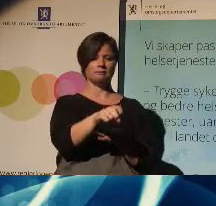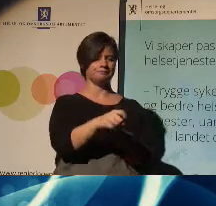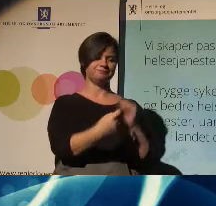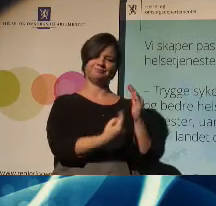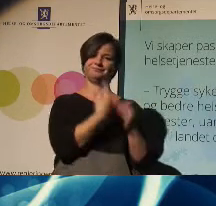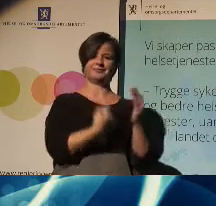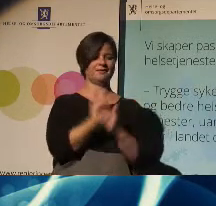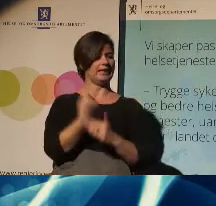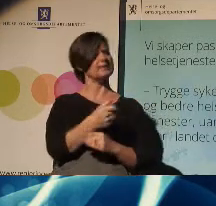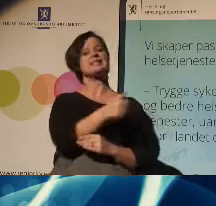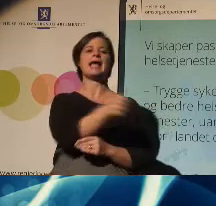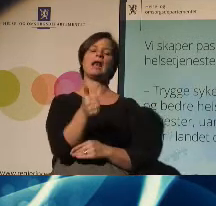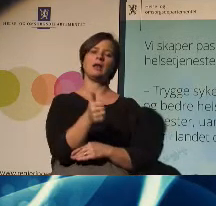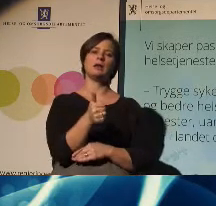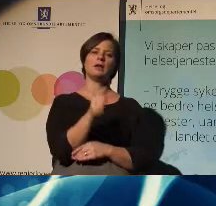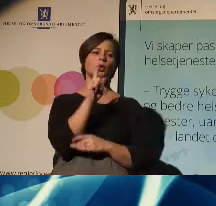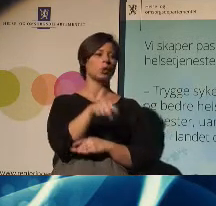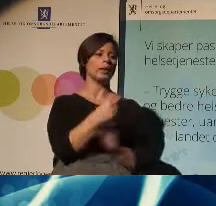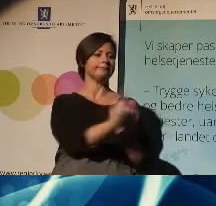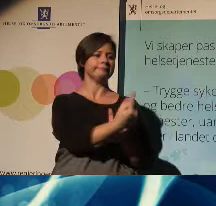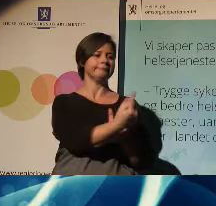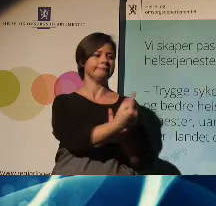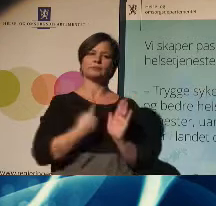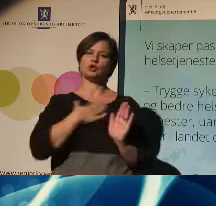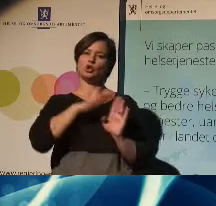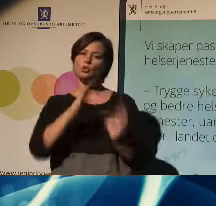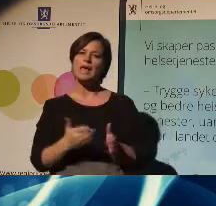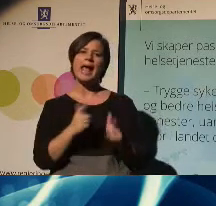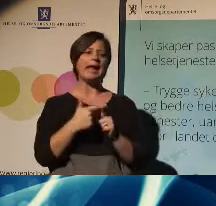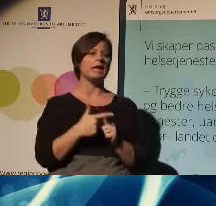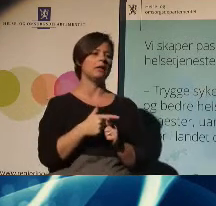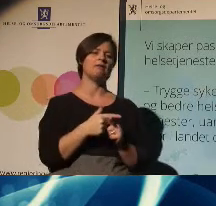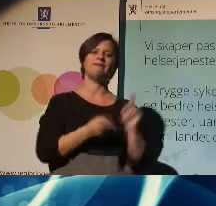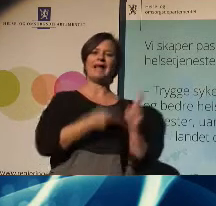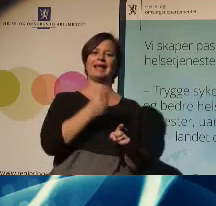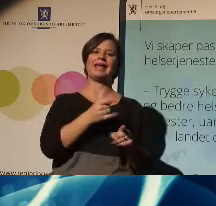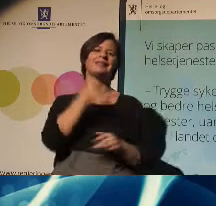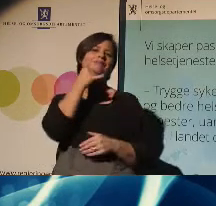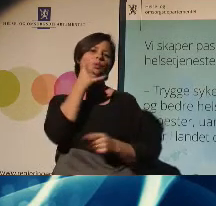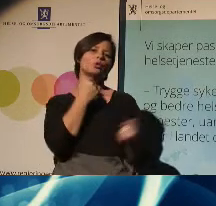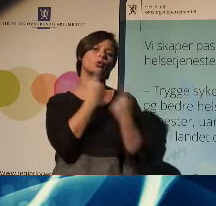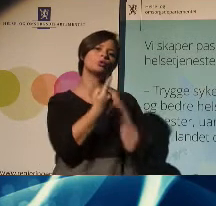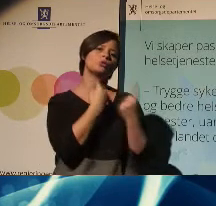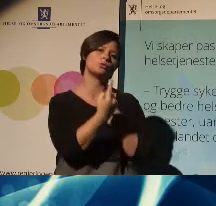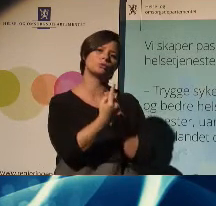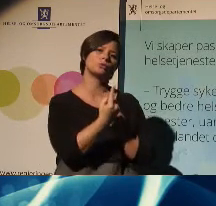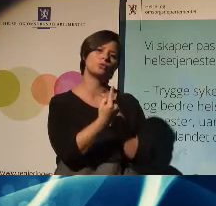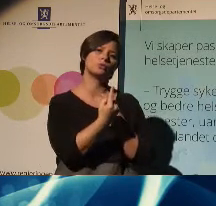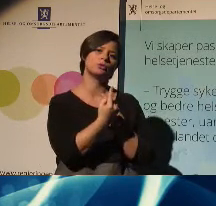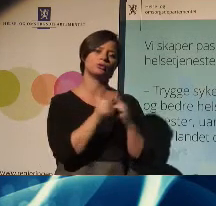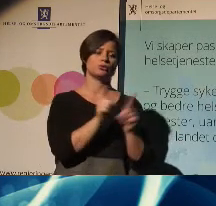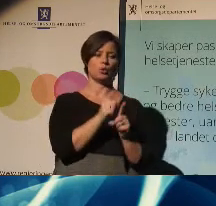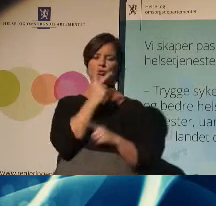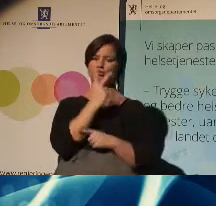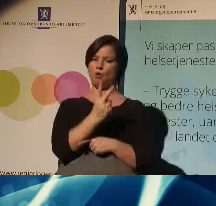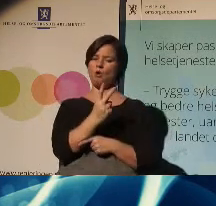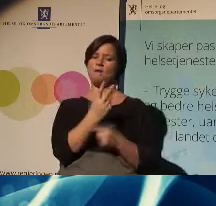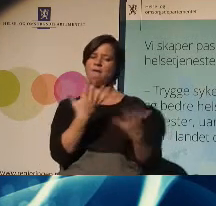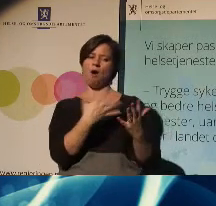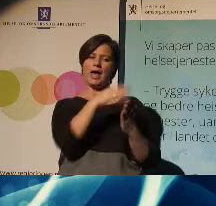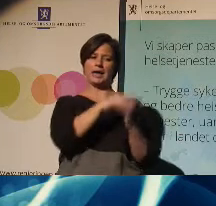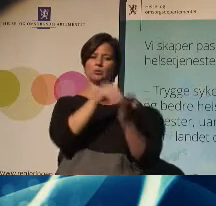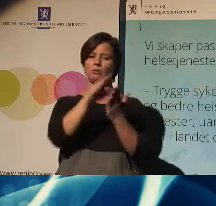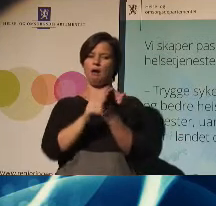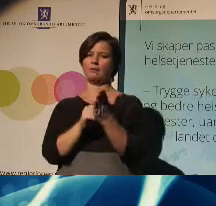or to receive a telemedicine video consultation in their own homes. And he looked at feasibility, clinical outcomes, and